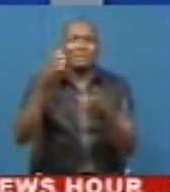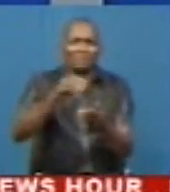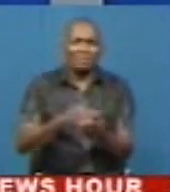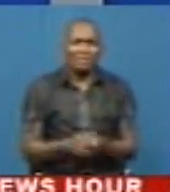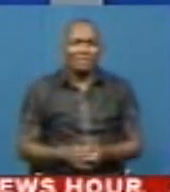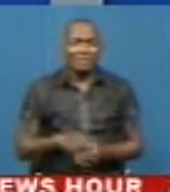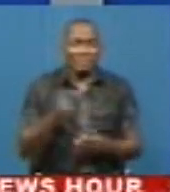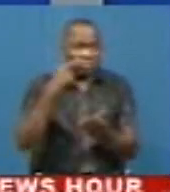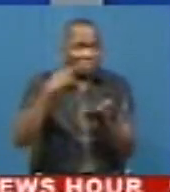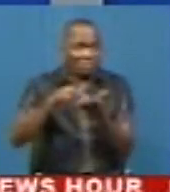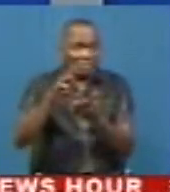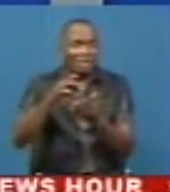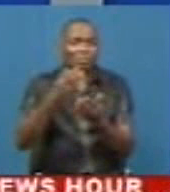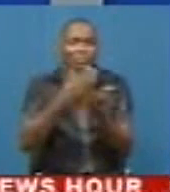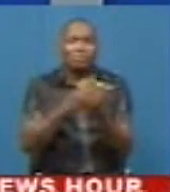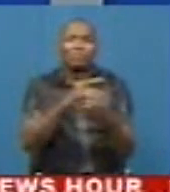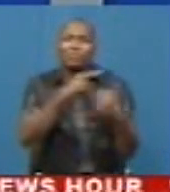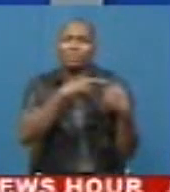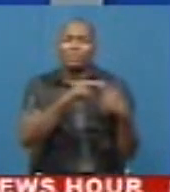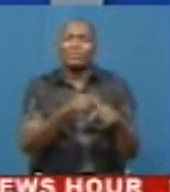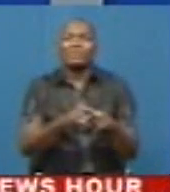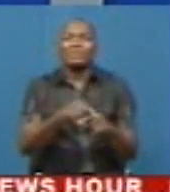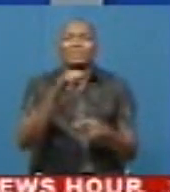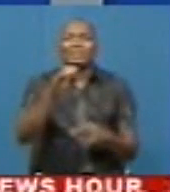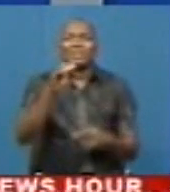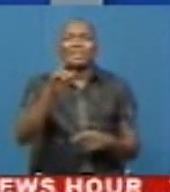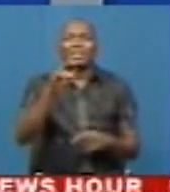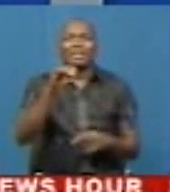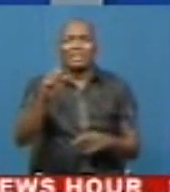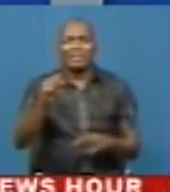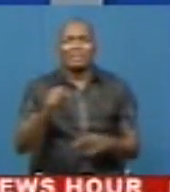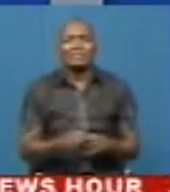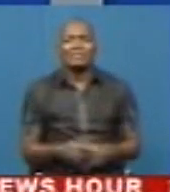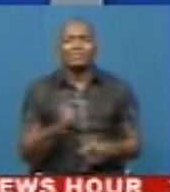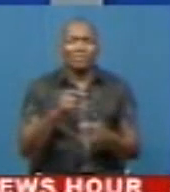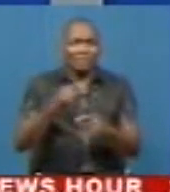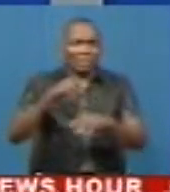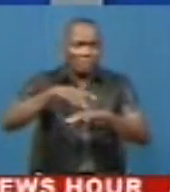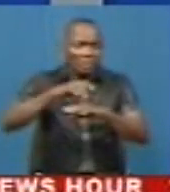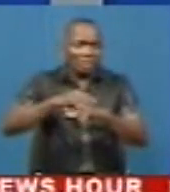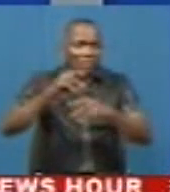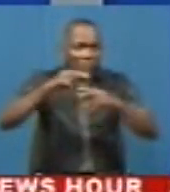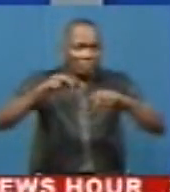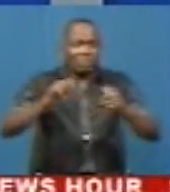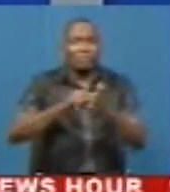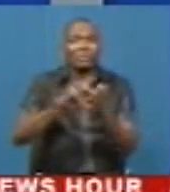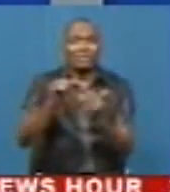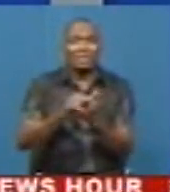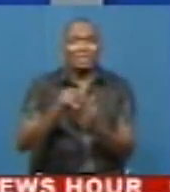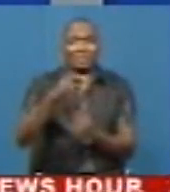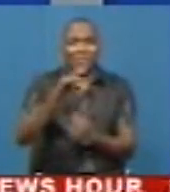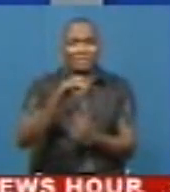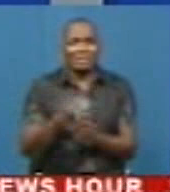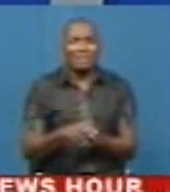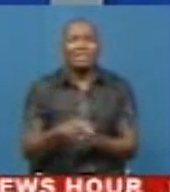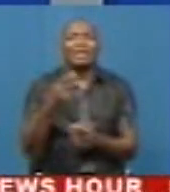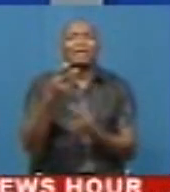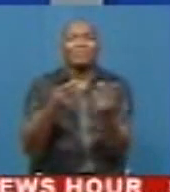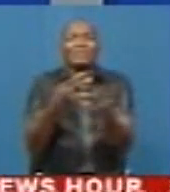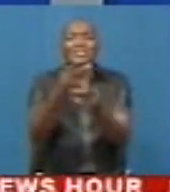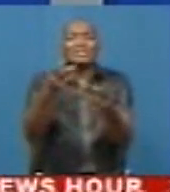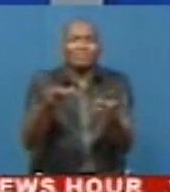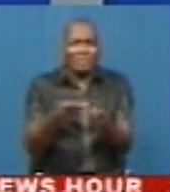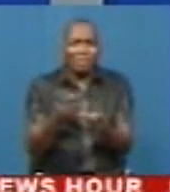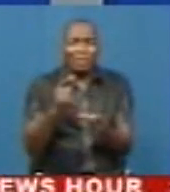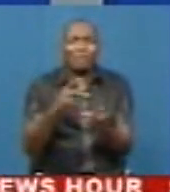in recognition of his role in the CRI-AGRA Potato Research Project. GBC 24 has visited the